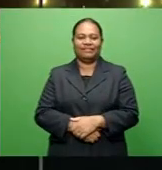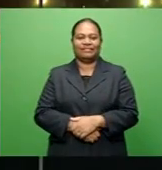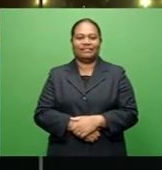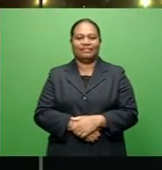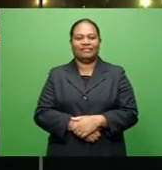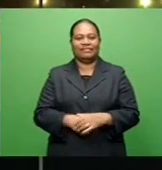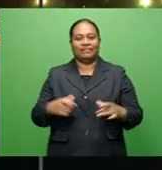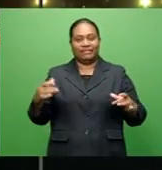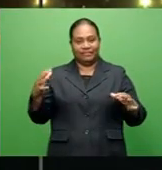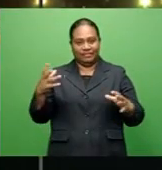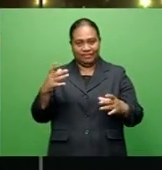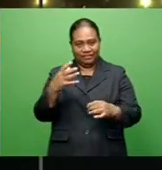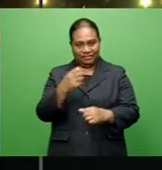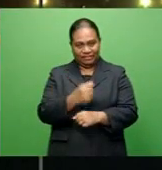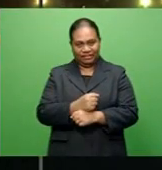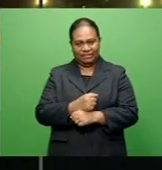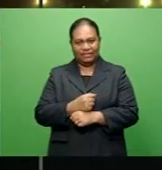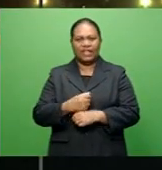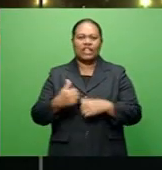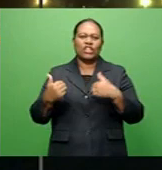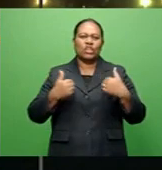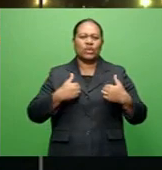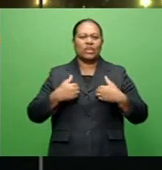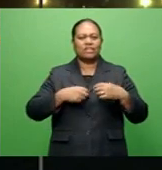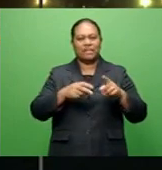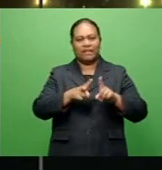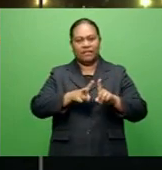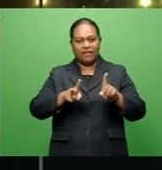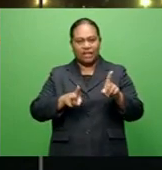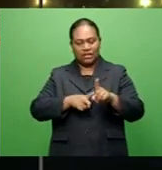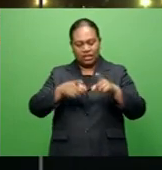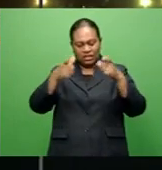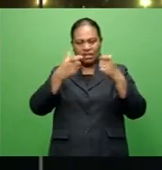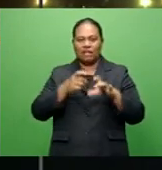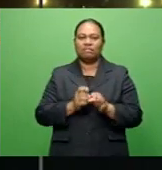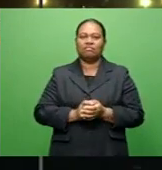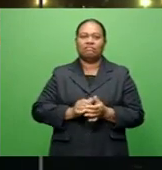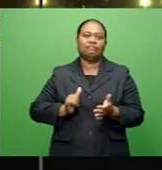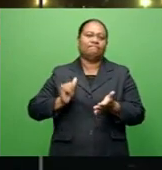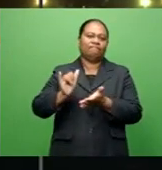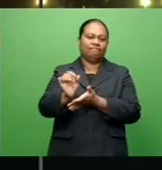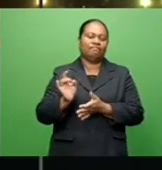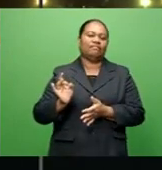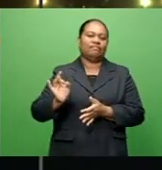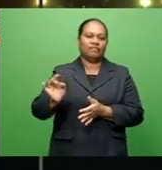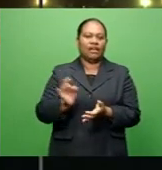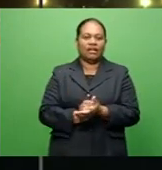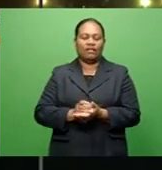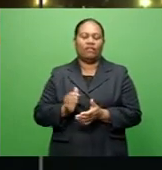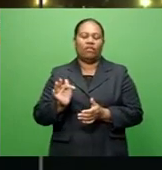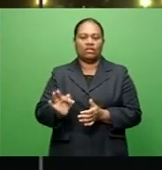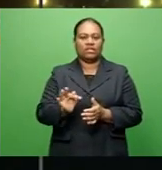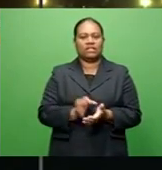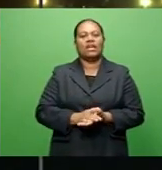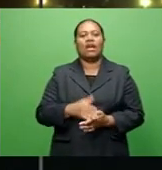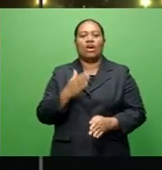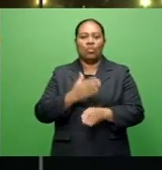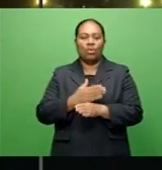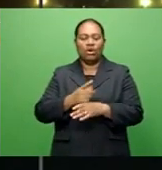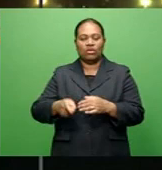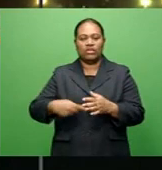And recapping our main stories, USP Vice Chancellor deported, work on Korosomo slip underway, and $4